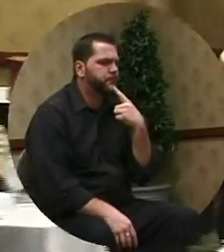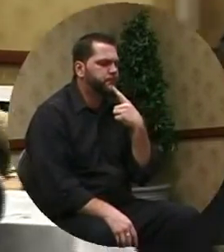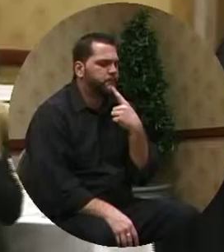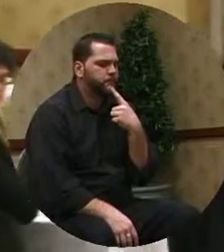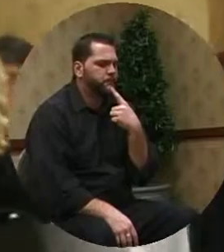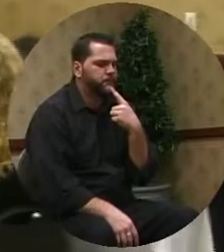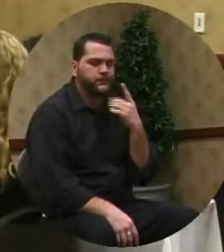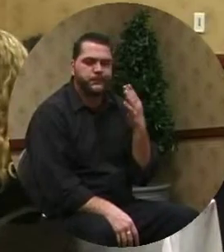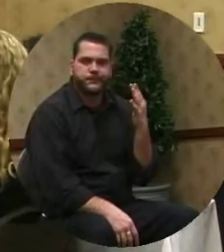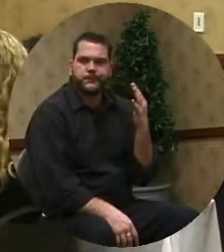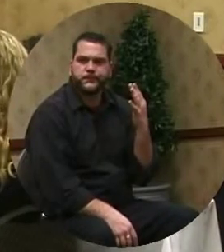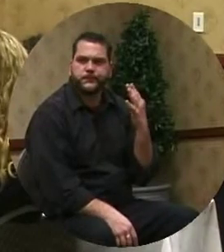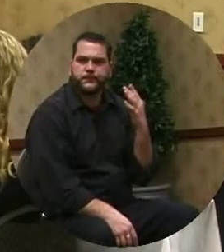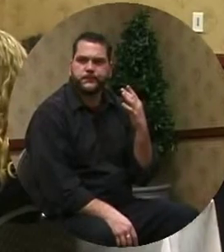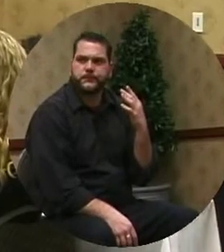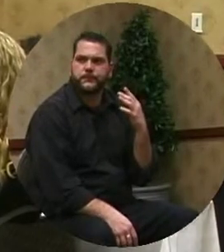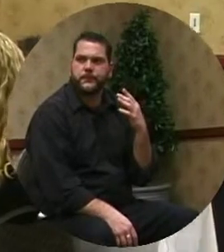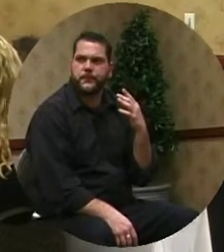under